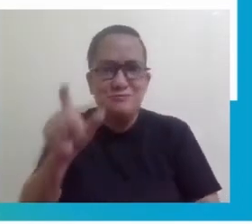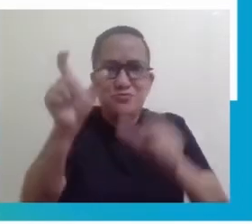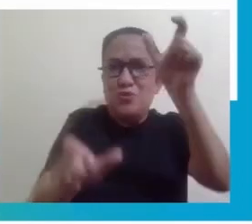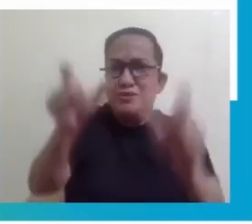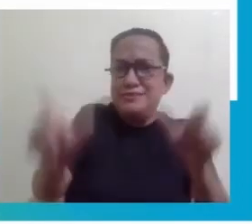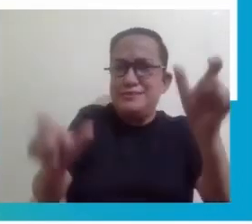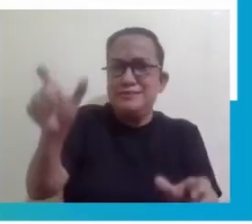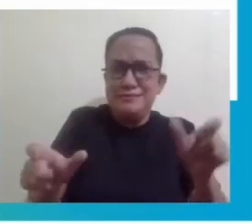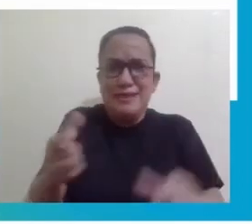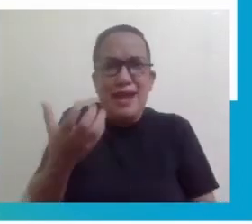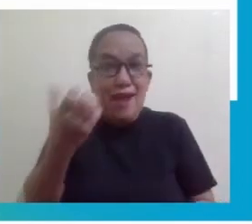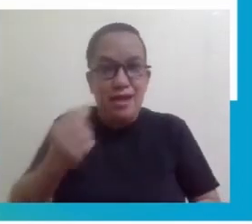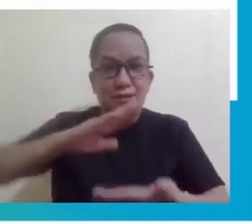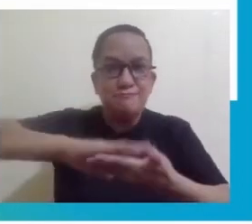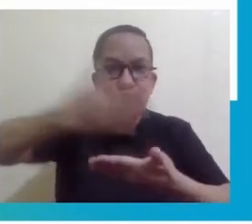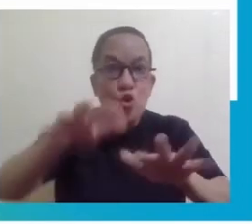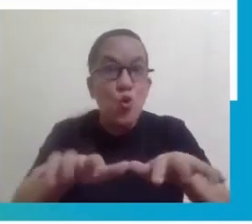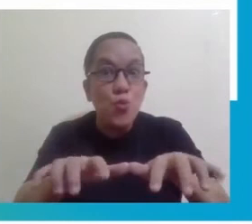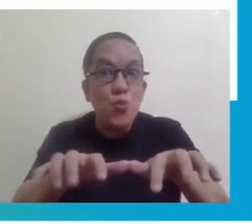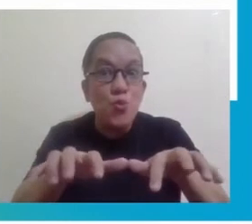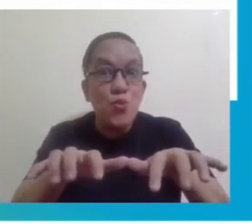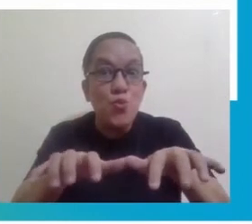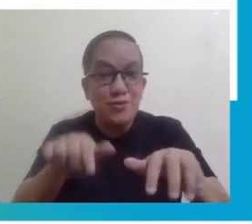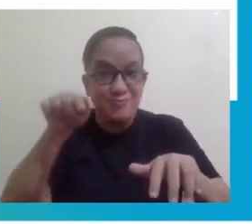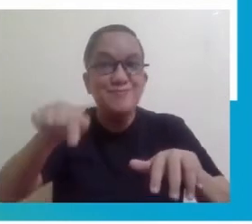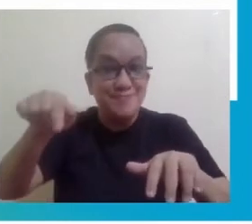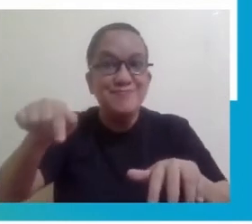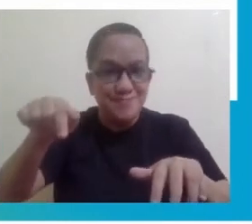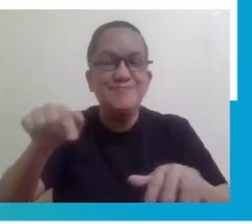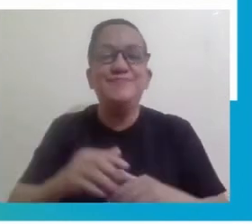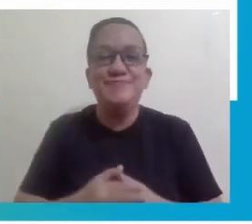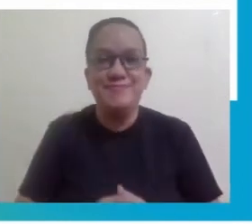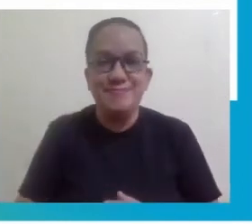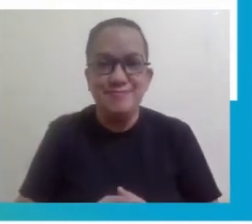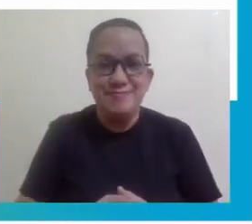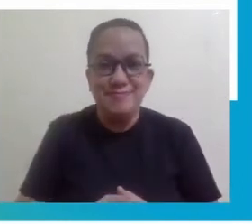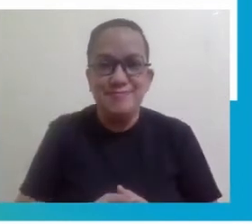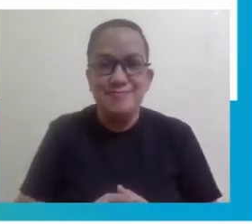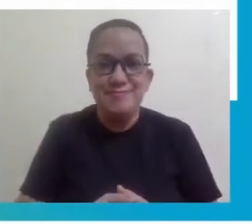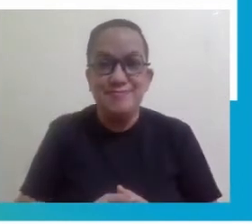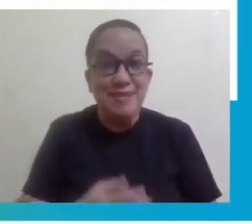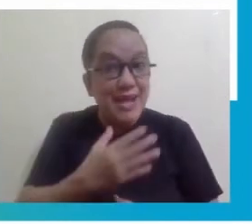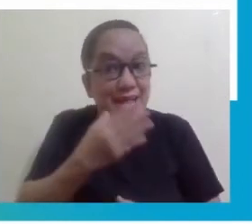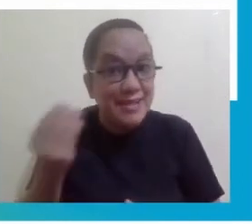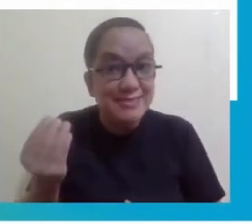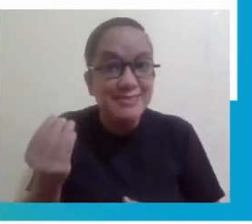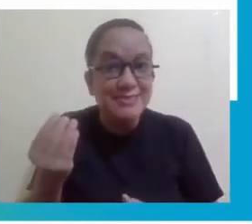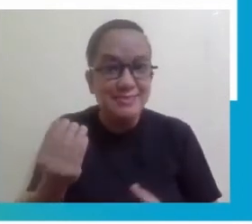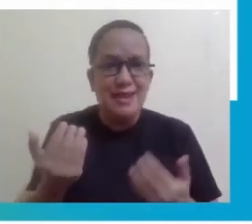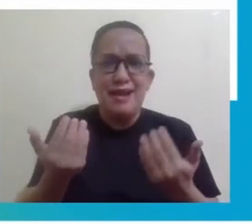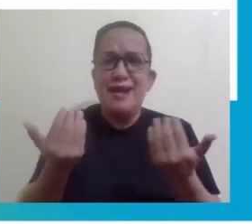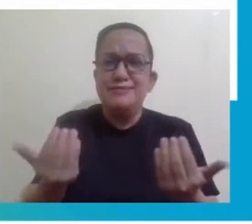of the OSPF, a national facilitator, negotiations with complainants are progressing well,